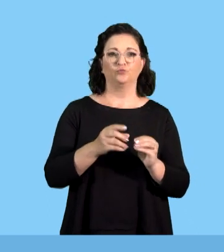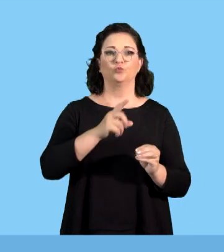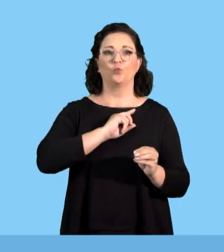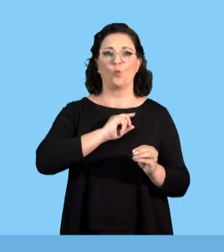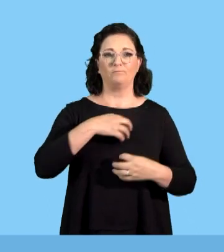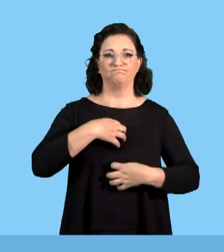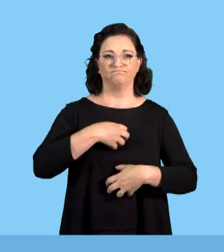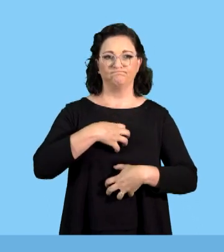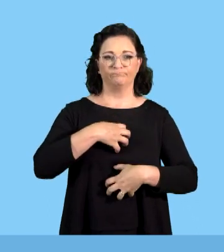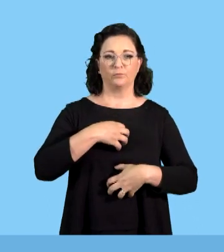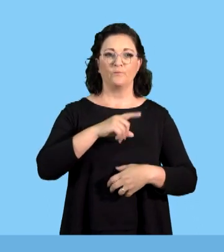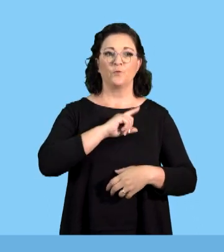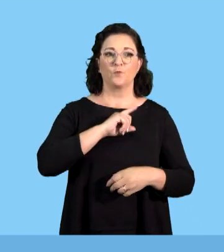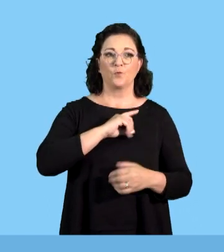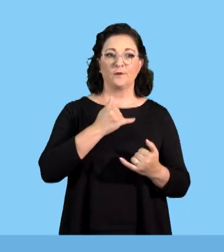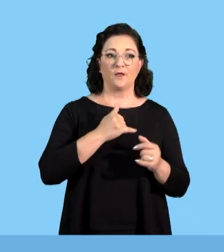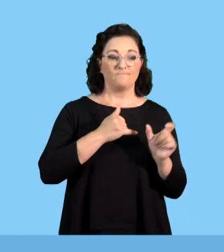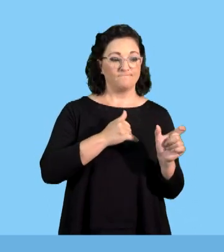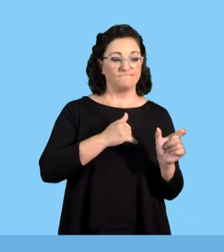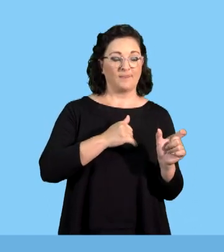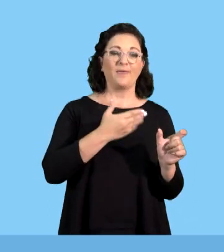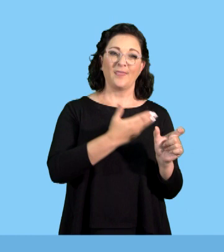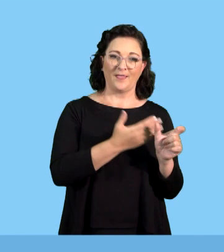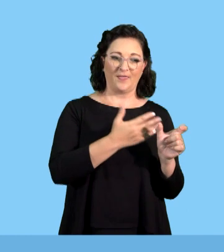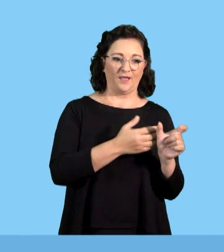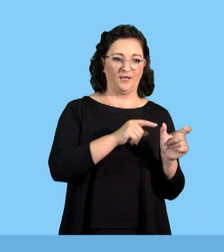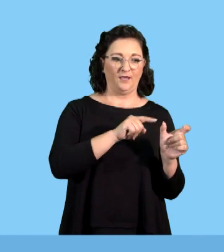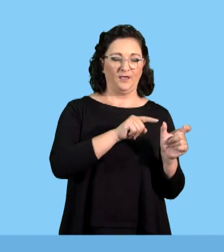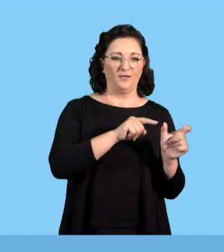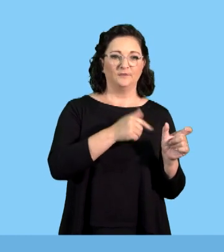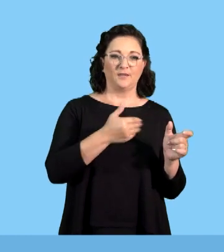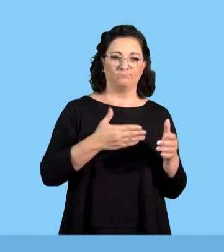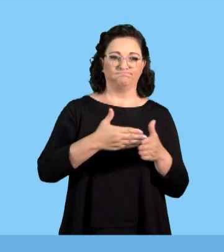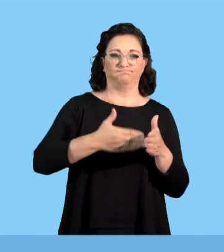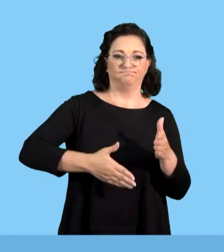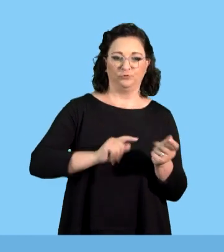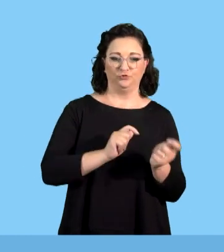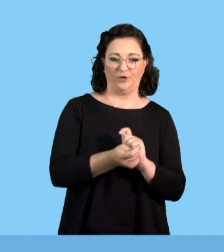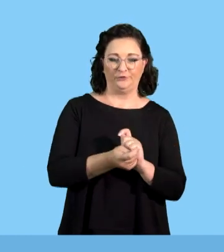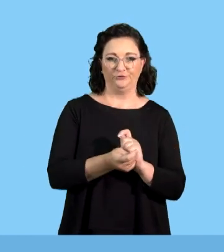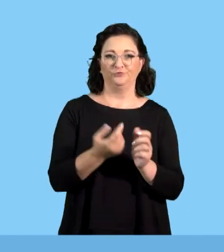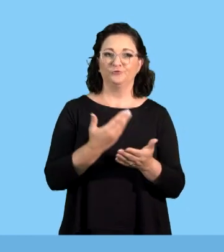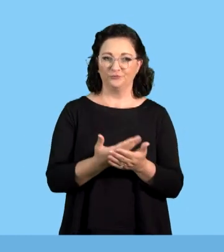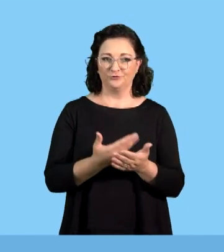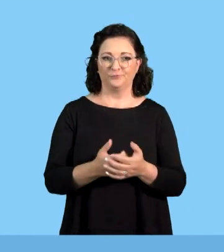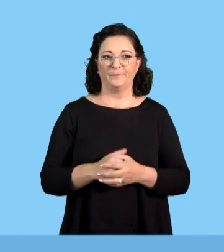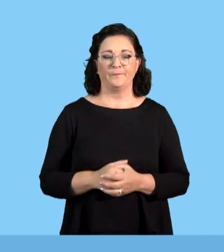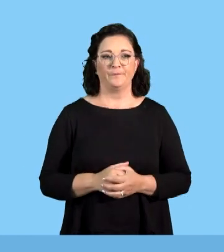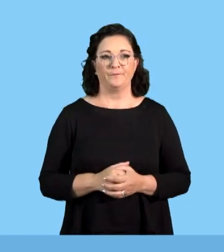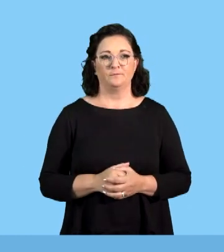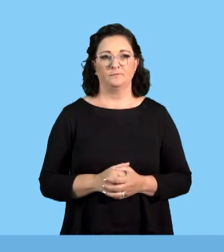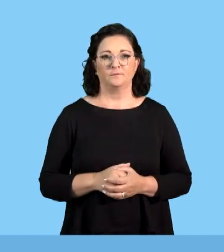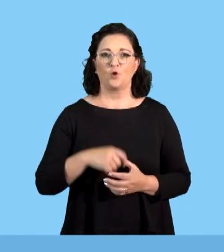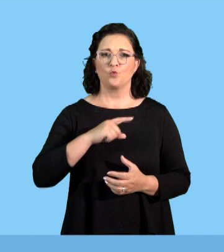does it do that? Because the variable resistor allows you to change the value of the resistance. Remember, this allows us to change the value of